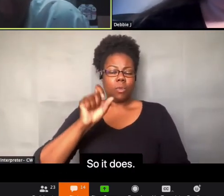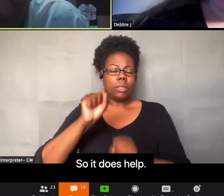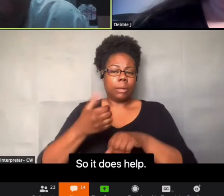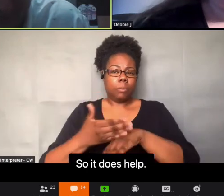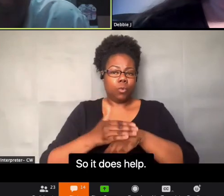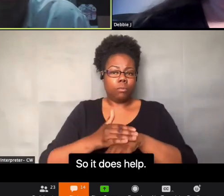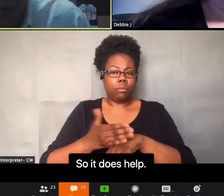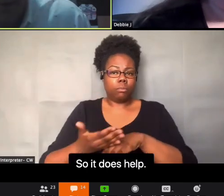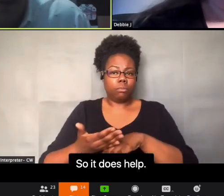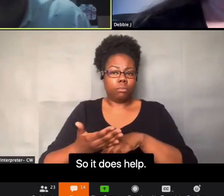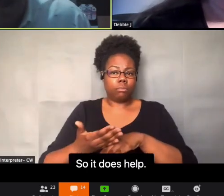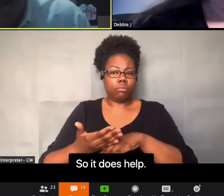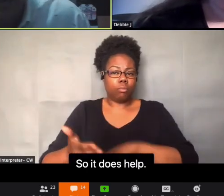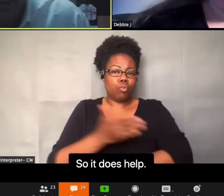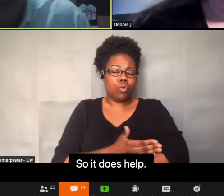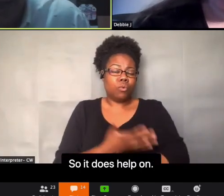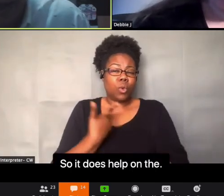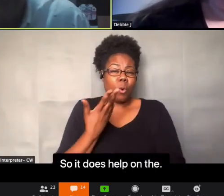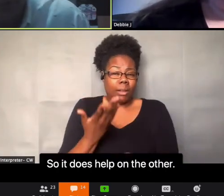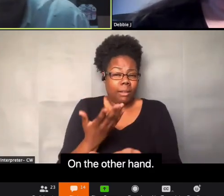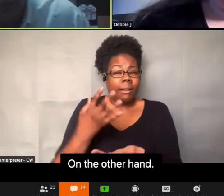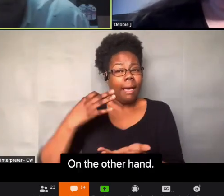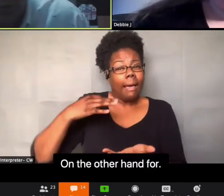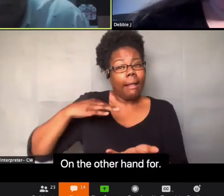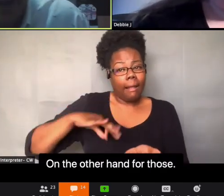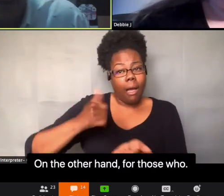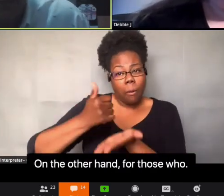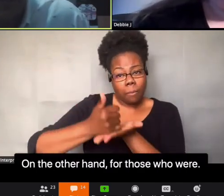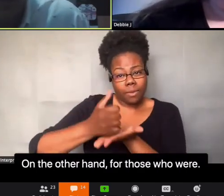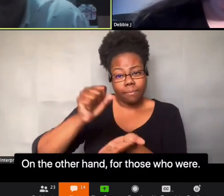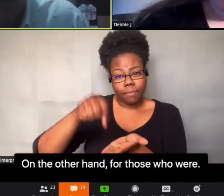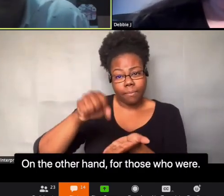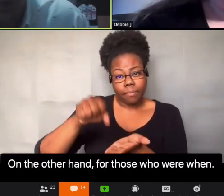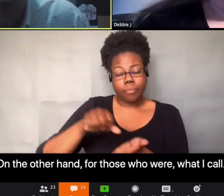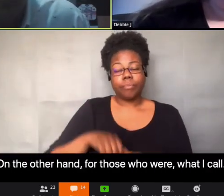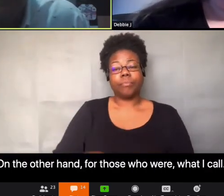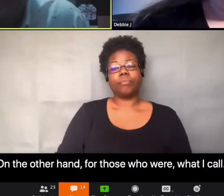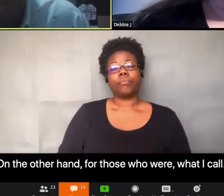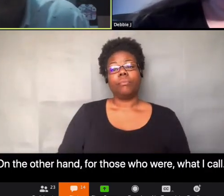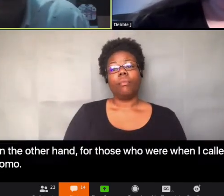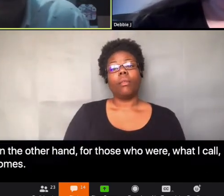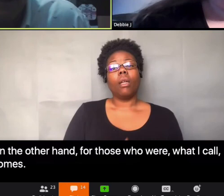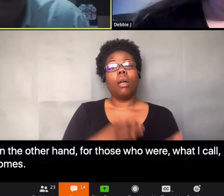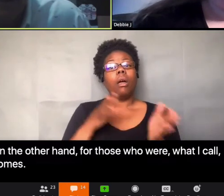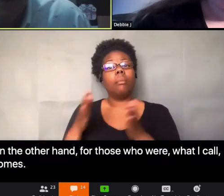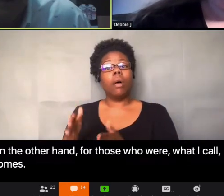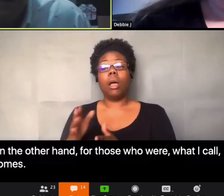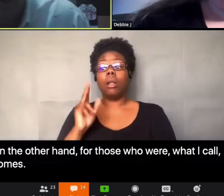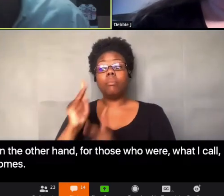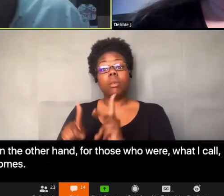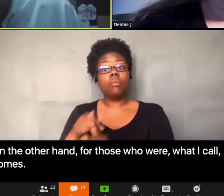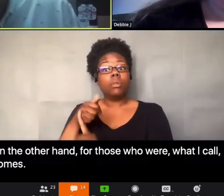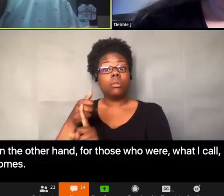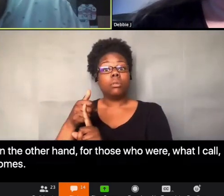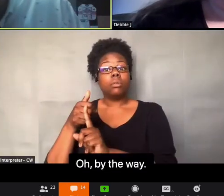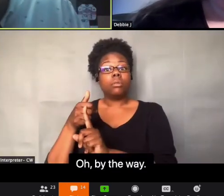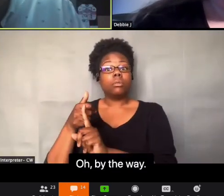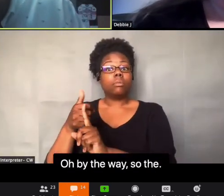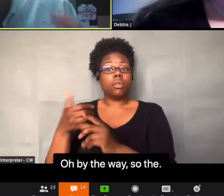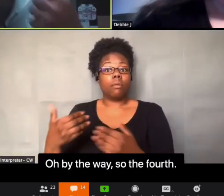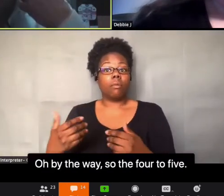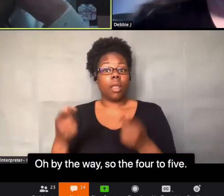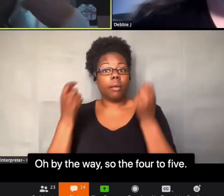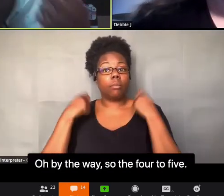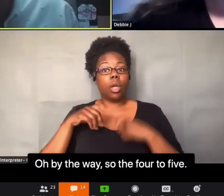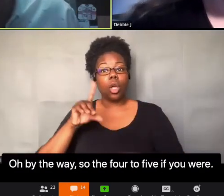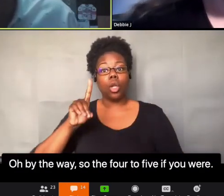help. On the other hand, for those who wear what are called domes, oh, by the way, so the 4 to 5